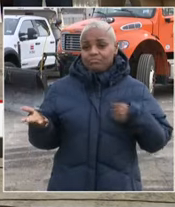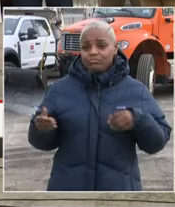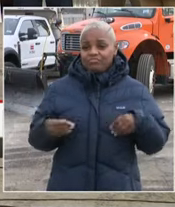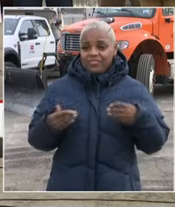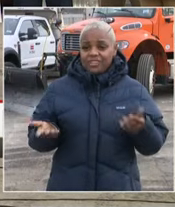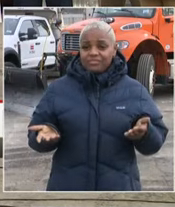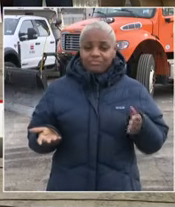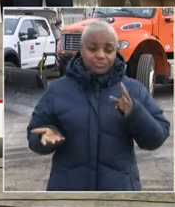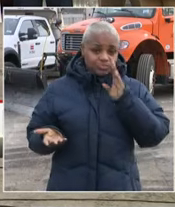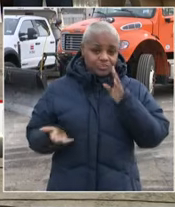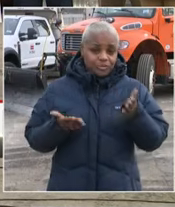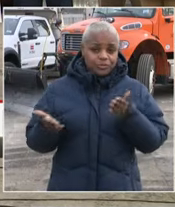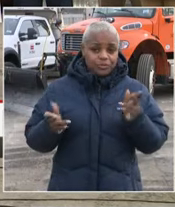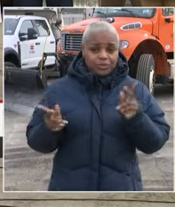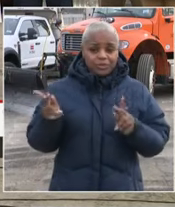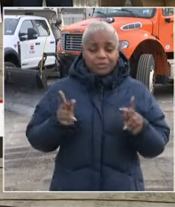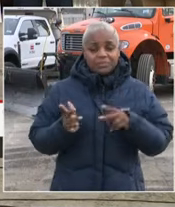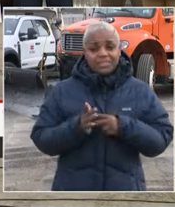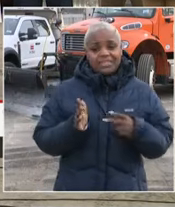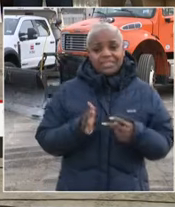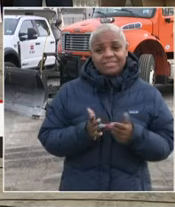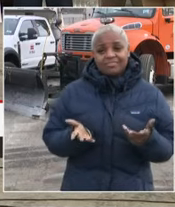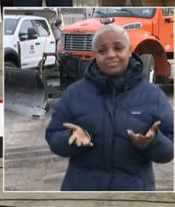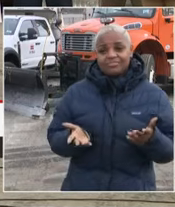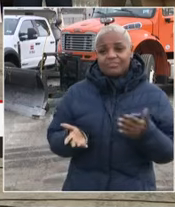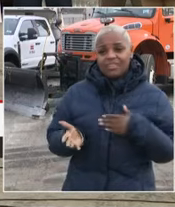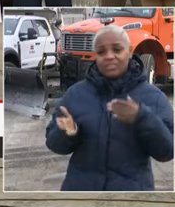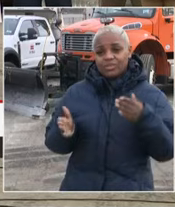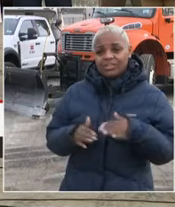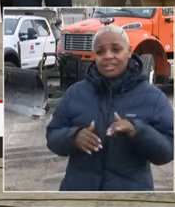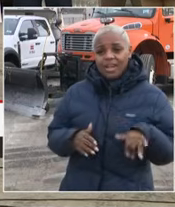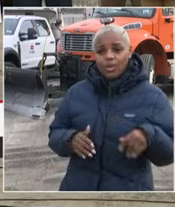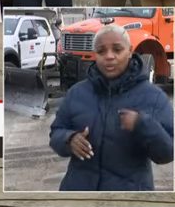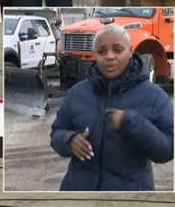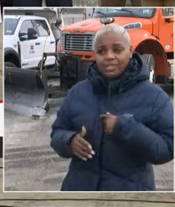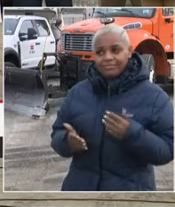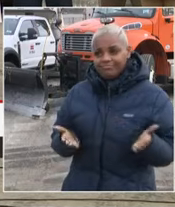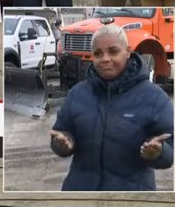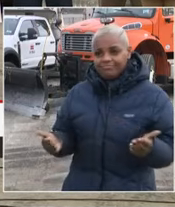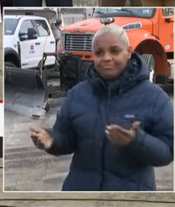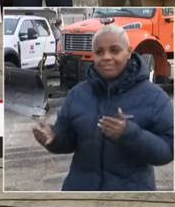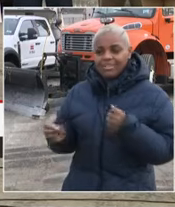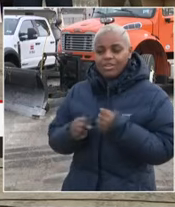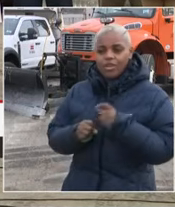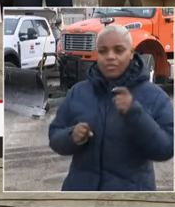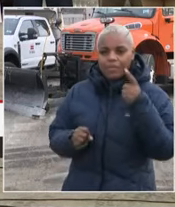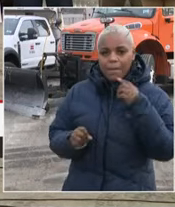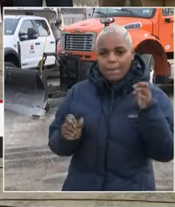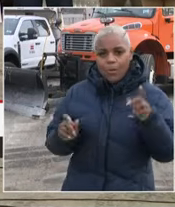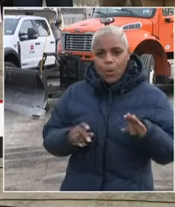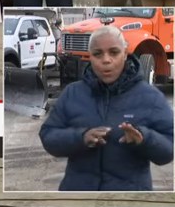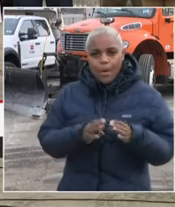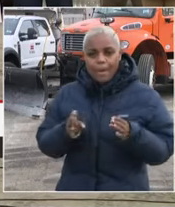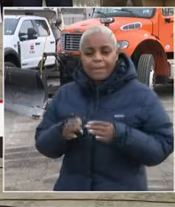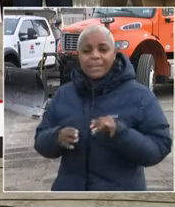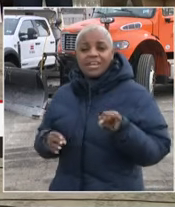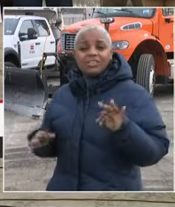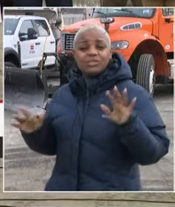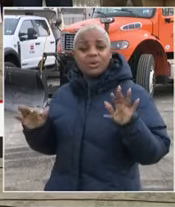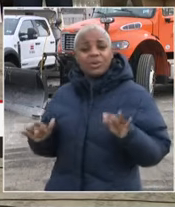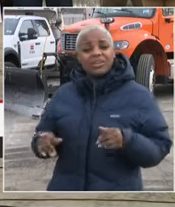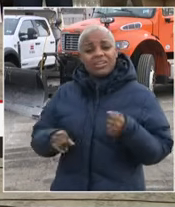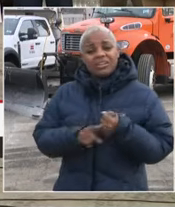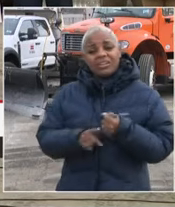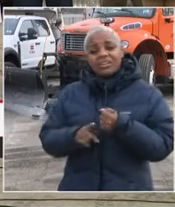focus that we get people open. When we have snow events like this, industry suffers, restaurants and hospitality